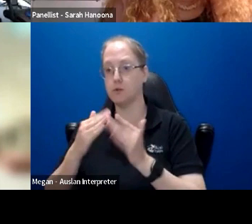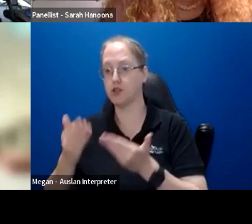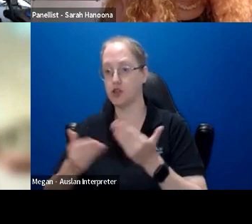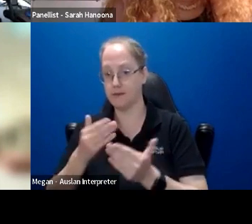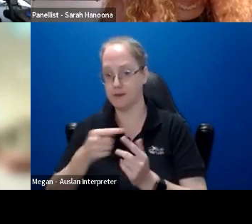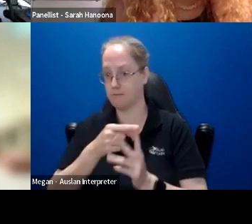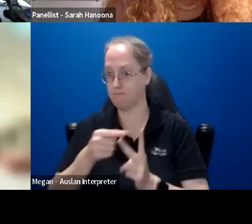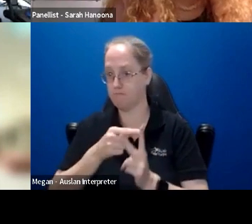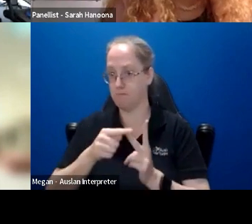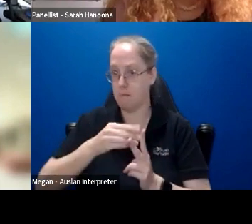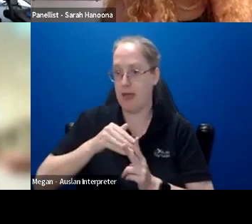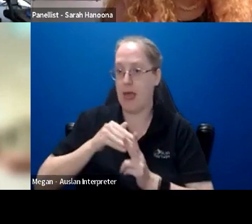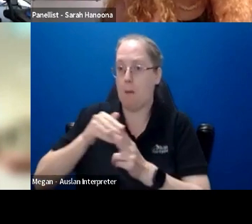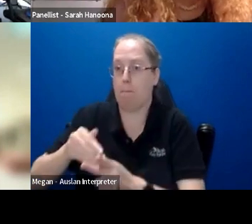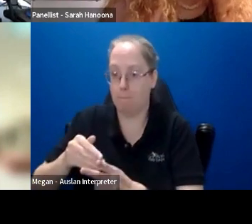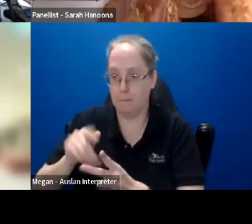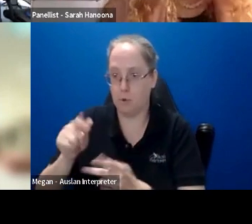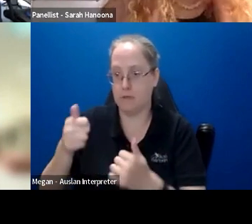you succeed?